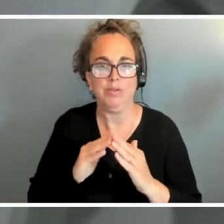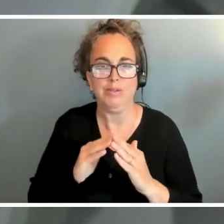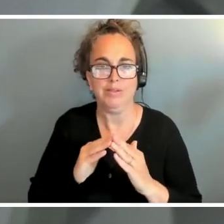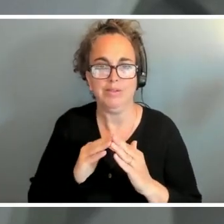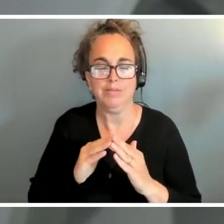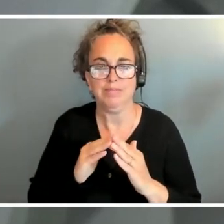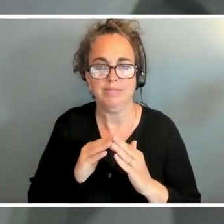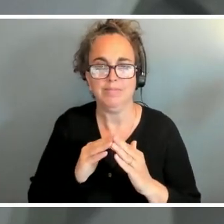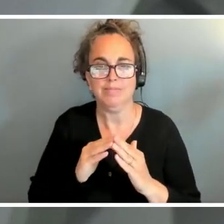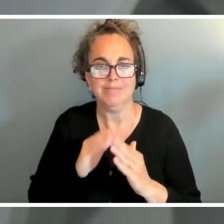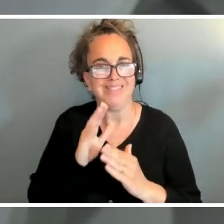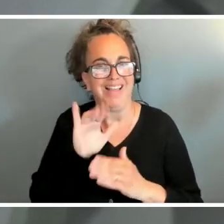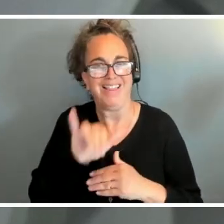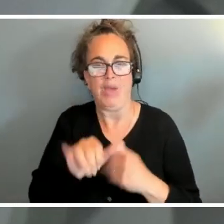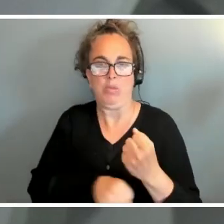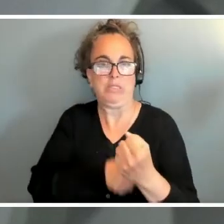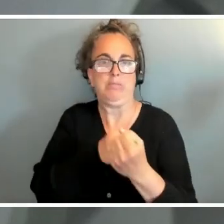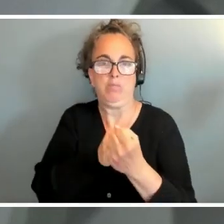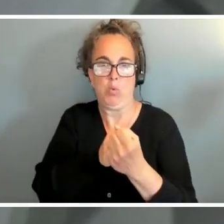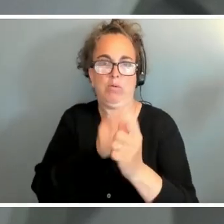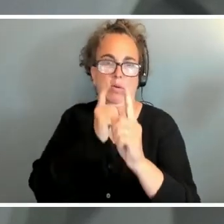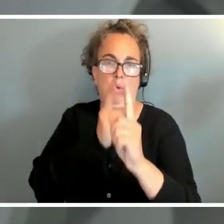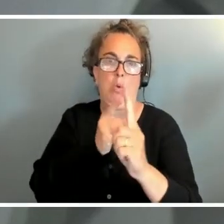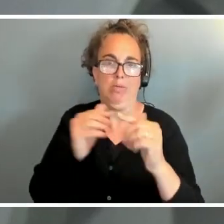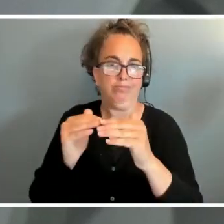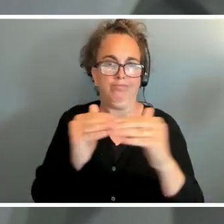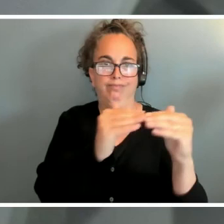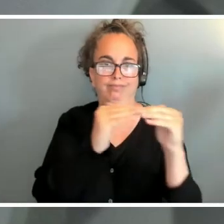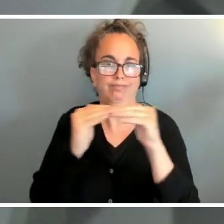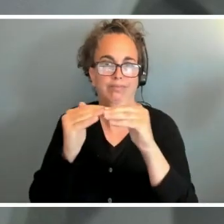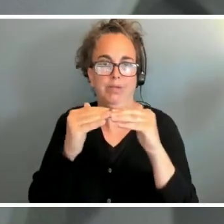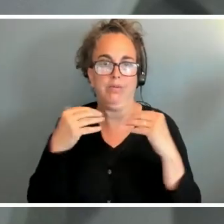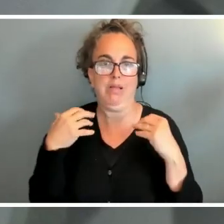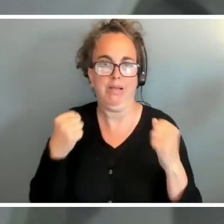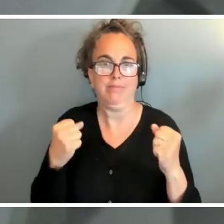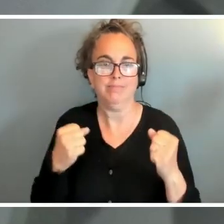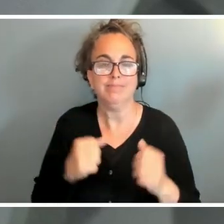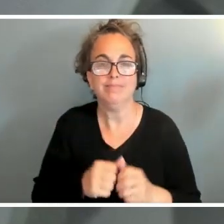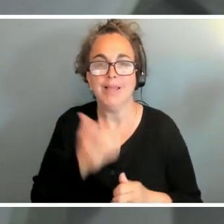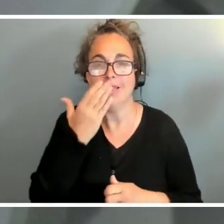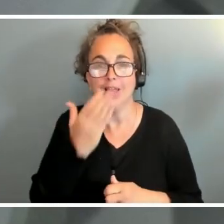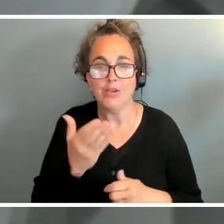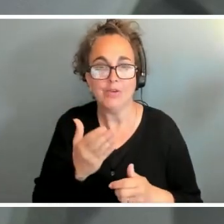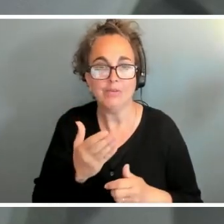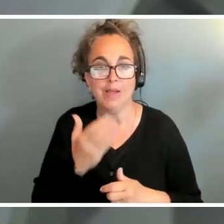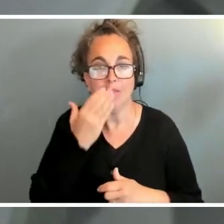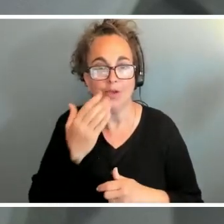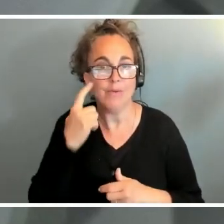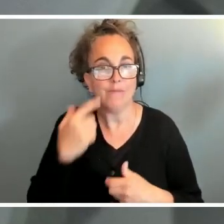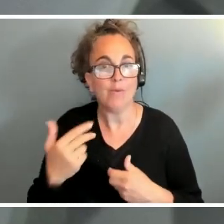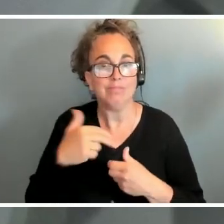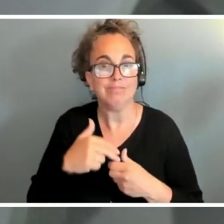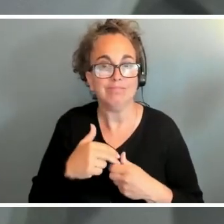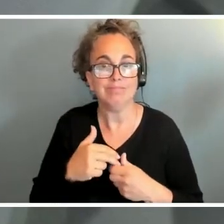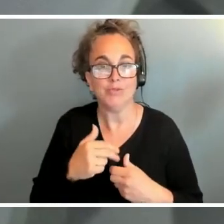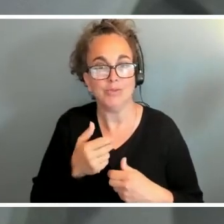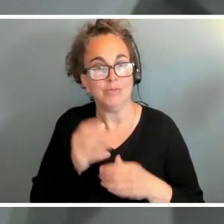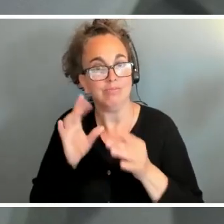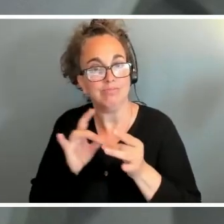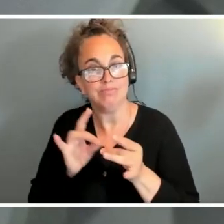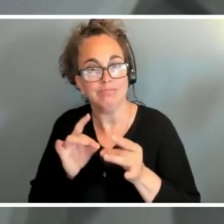that supports equity. So I want to say thank you. Thank you for allowing me to say a few words. I want to